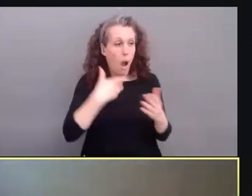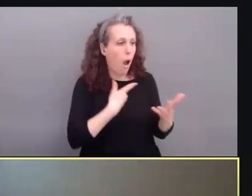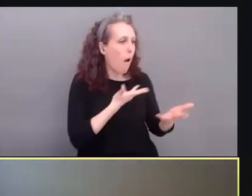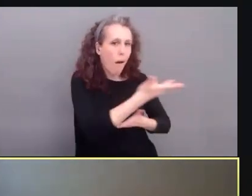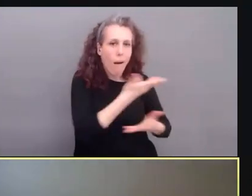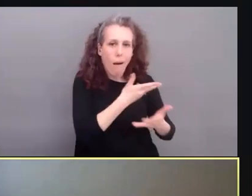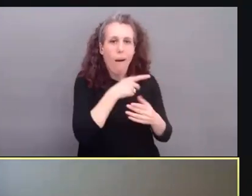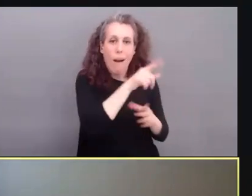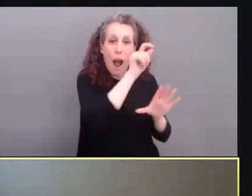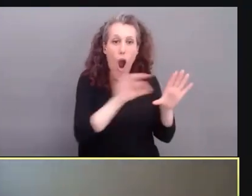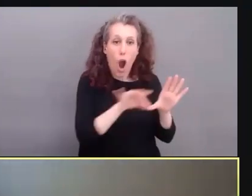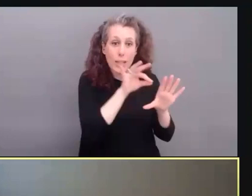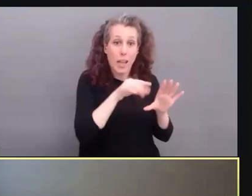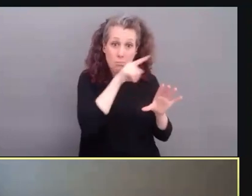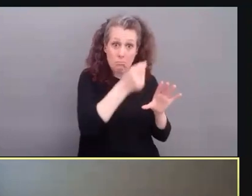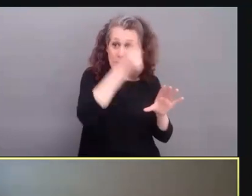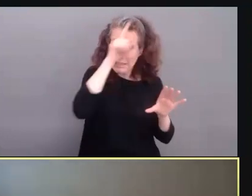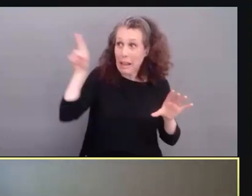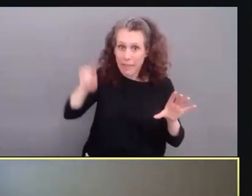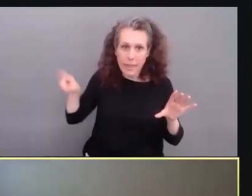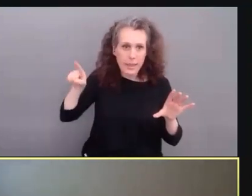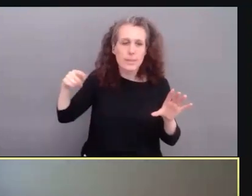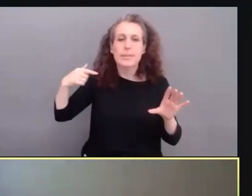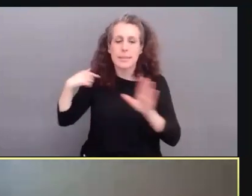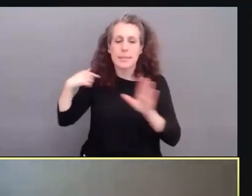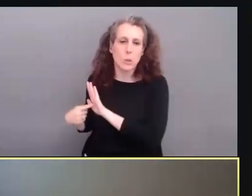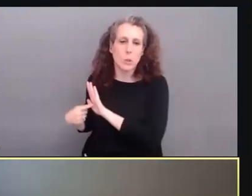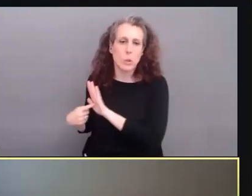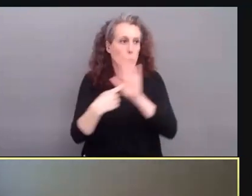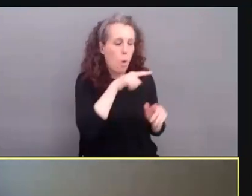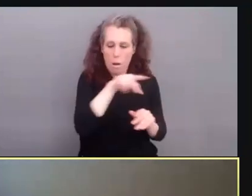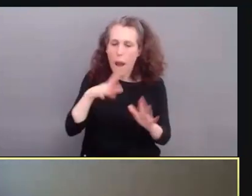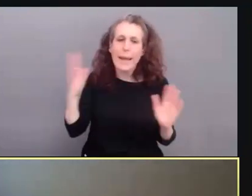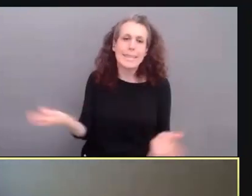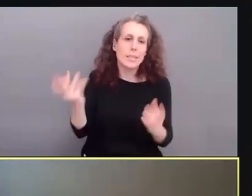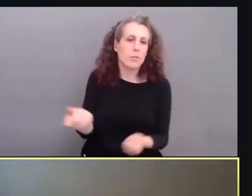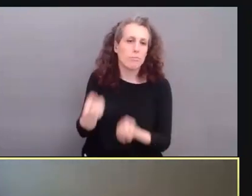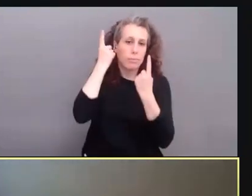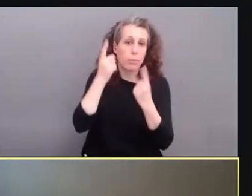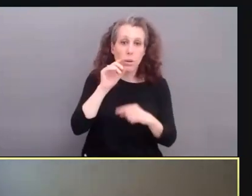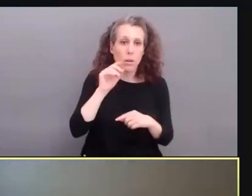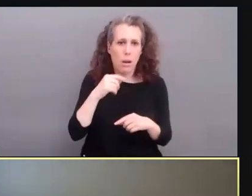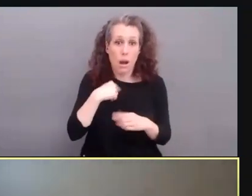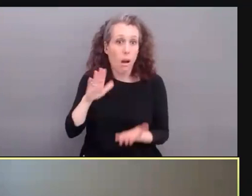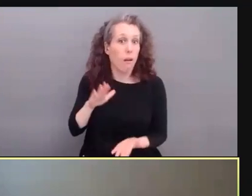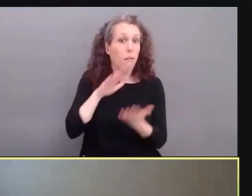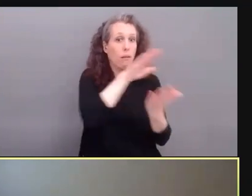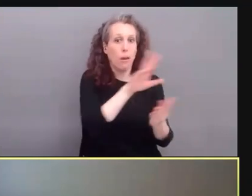may not always have the time to try to grasp the essence of 200-300 pages of